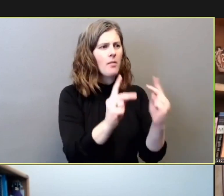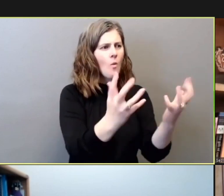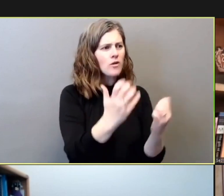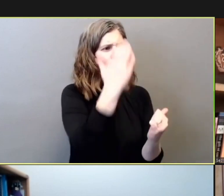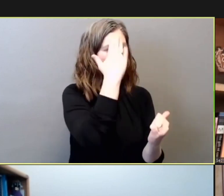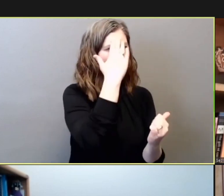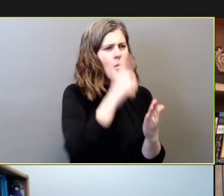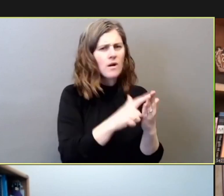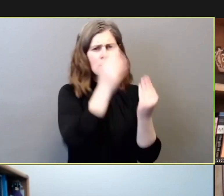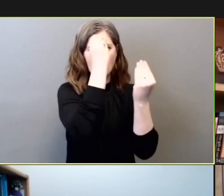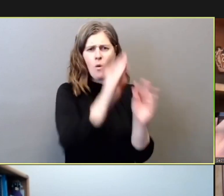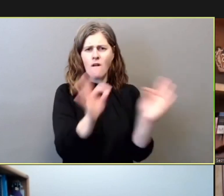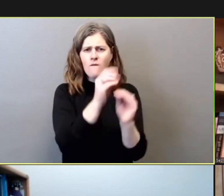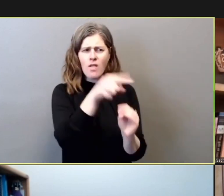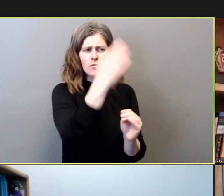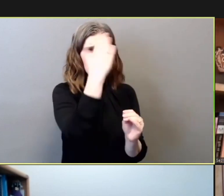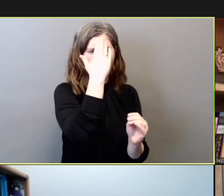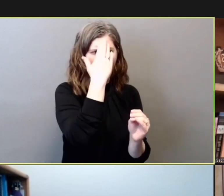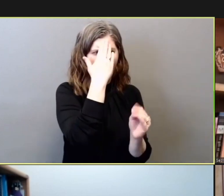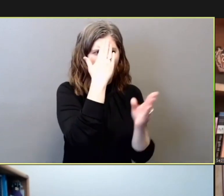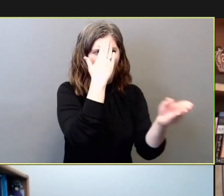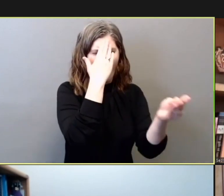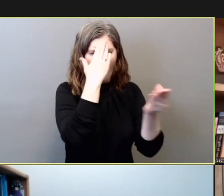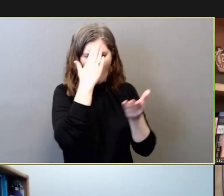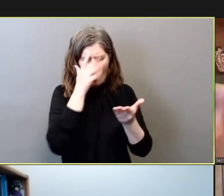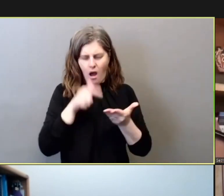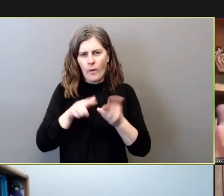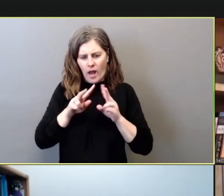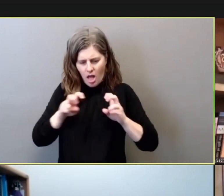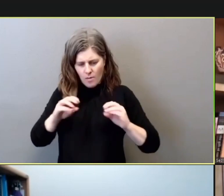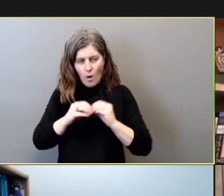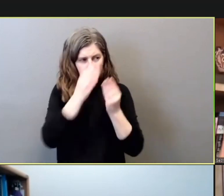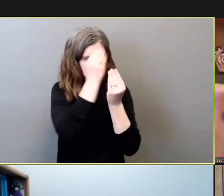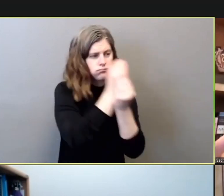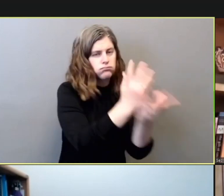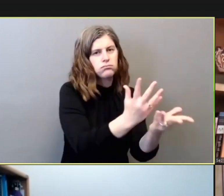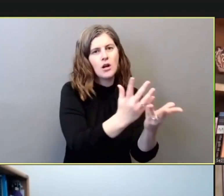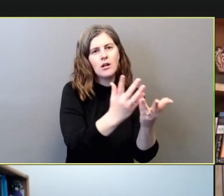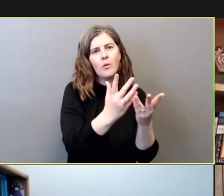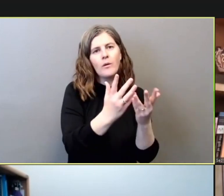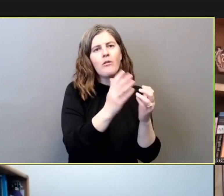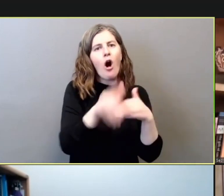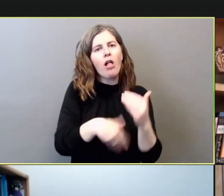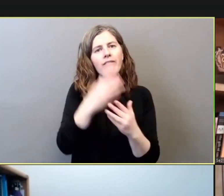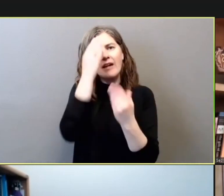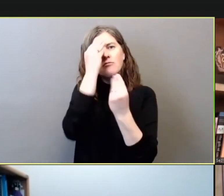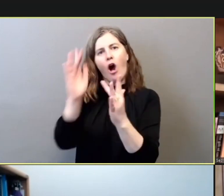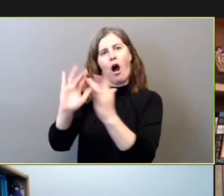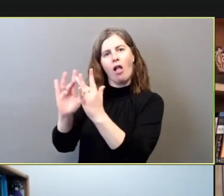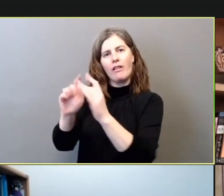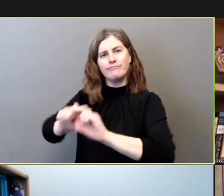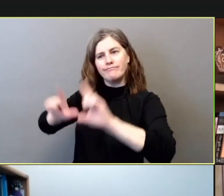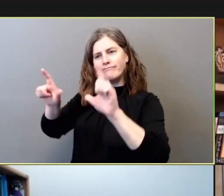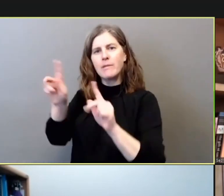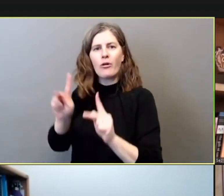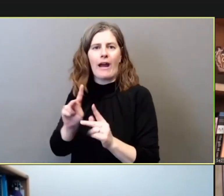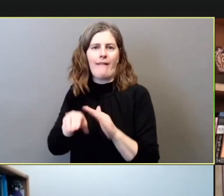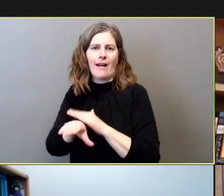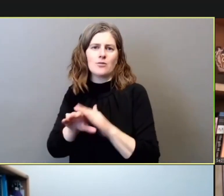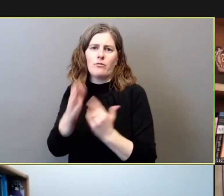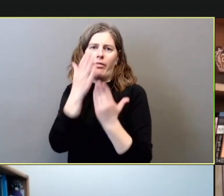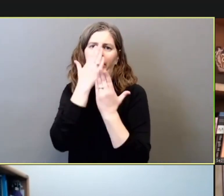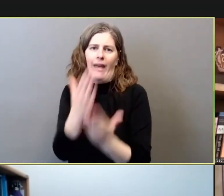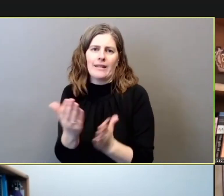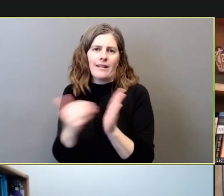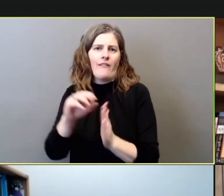for the public to know, so we can translate that into basically online information that people can access themselves. So